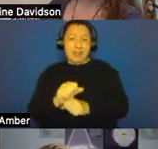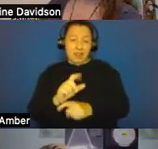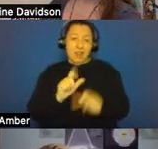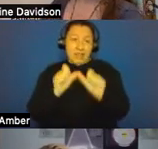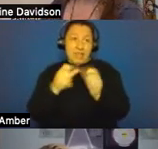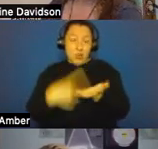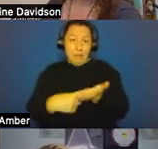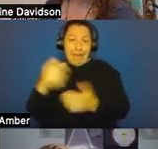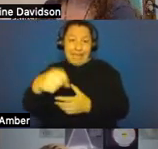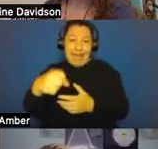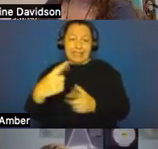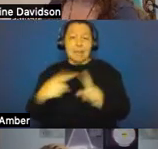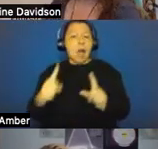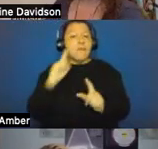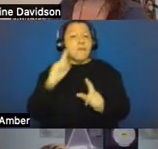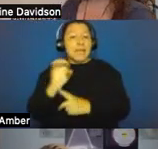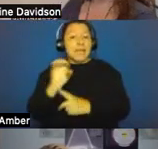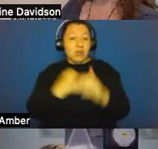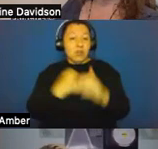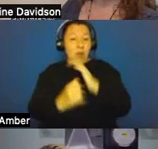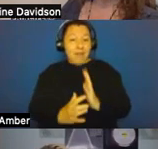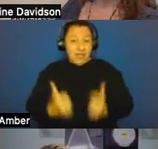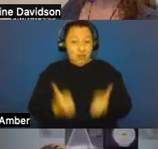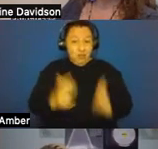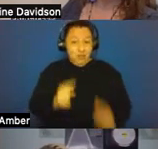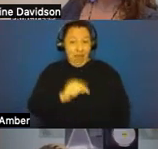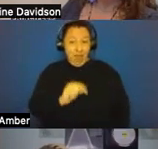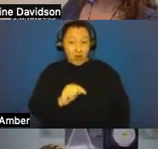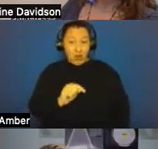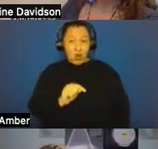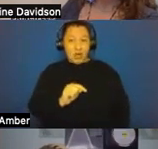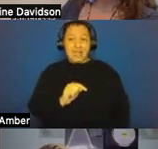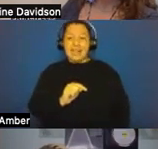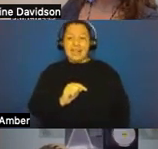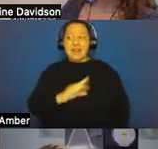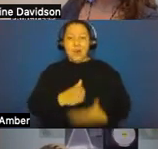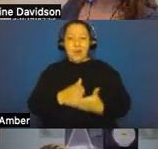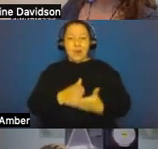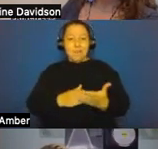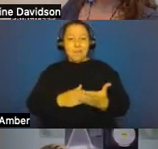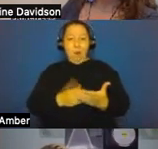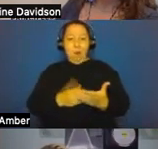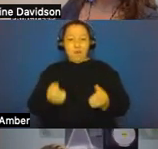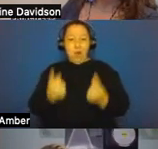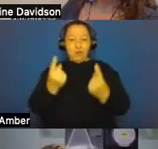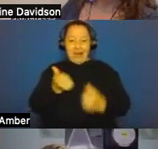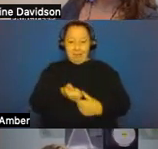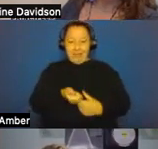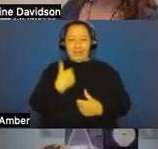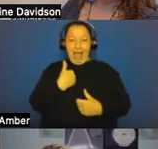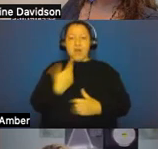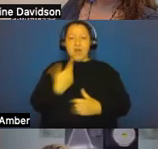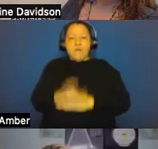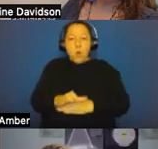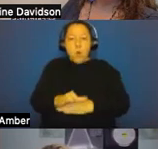trafficking survivors, they're in this lay of the land where forced consent is 5 hours